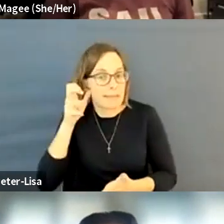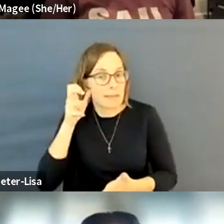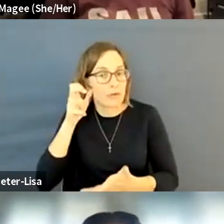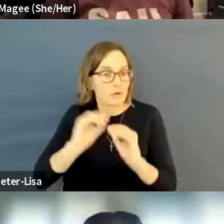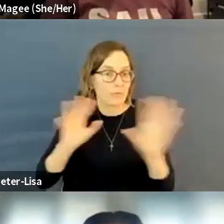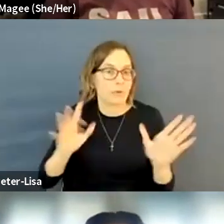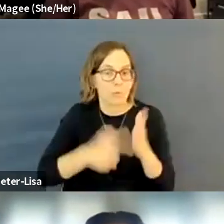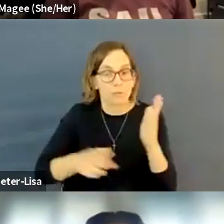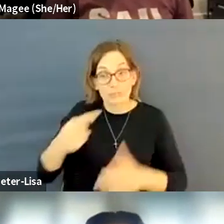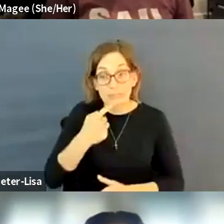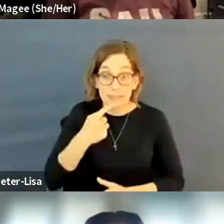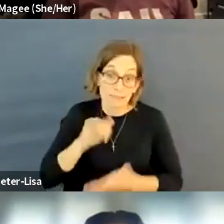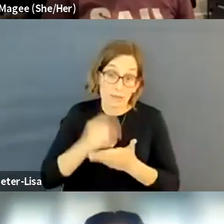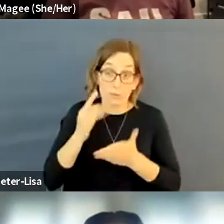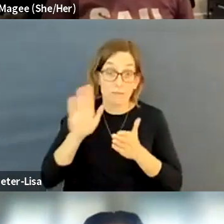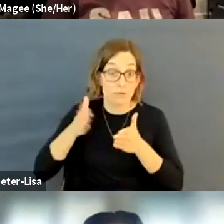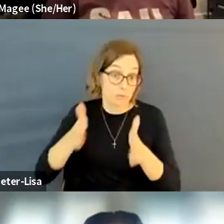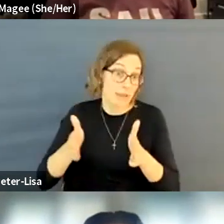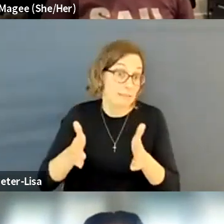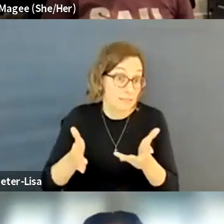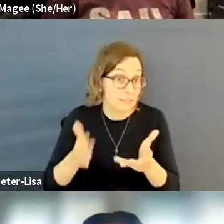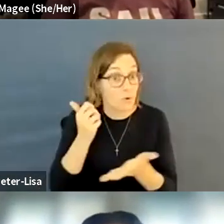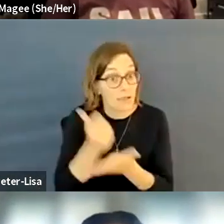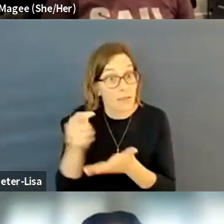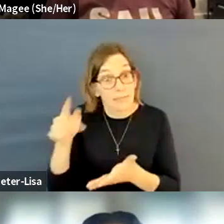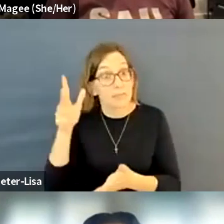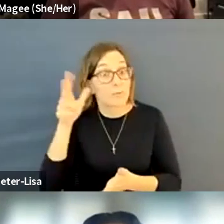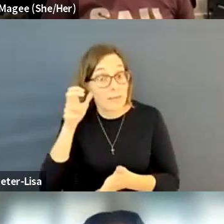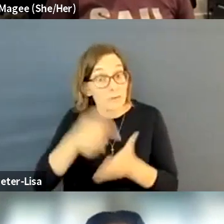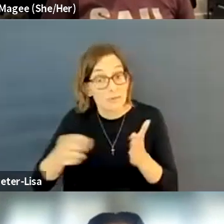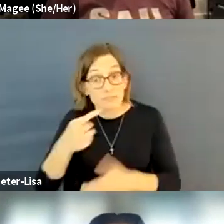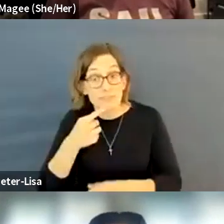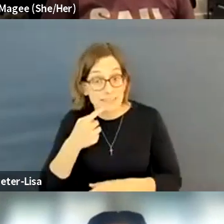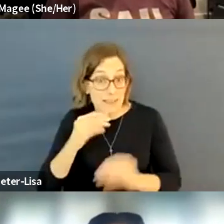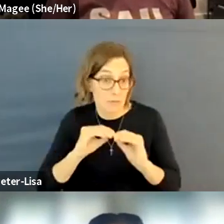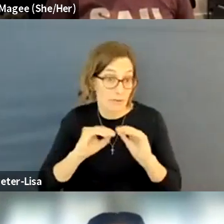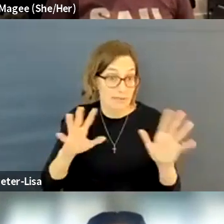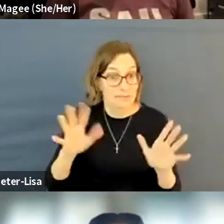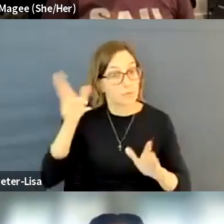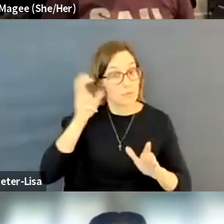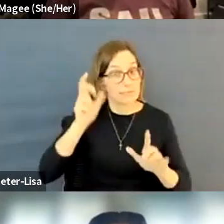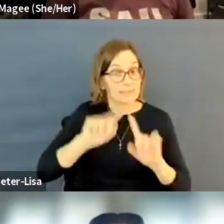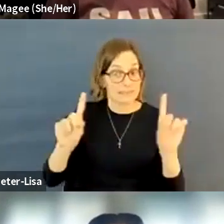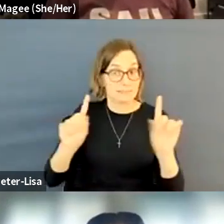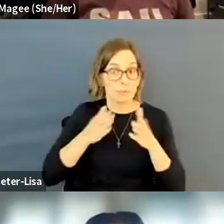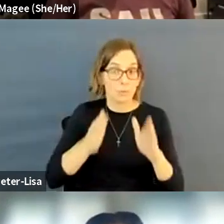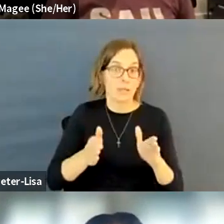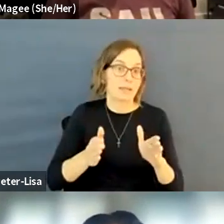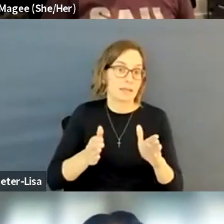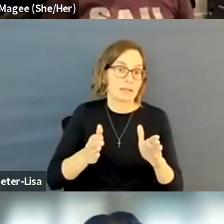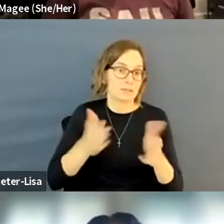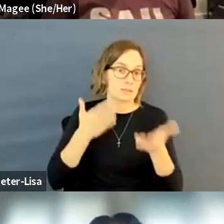And so that was one of her strategies, was to help them to hear what she was saying a little bit, to listen in a different way. And so she would kind of point out